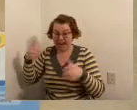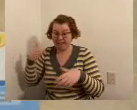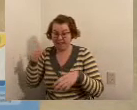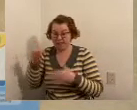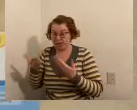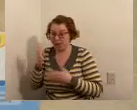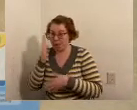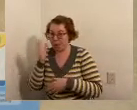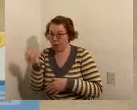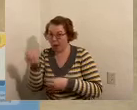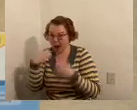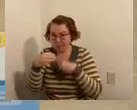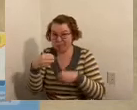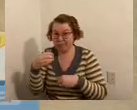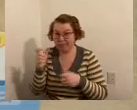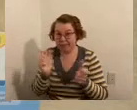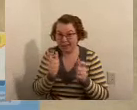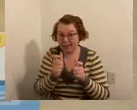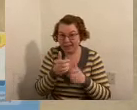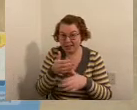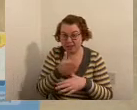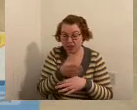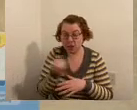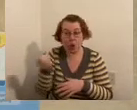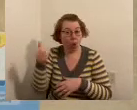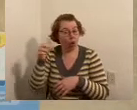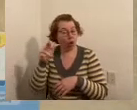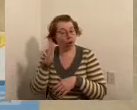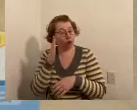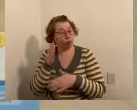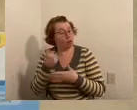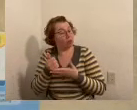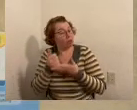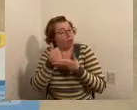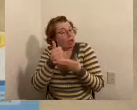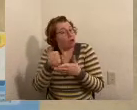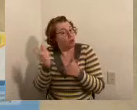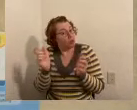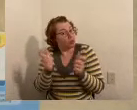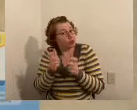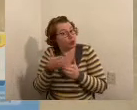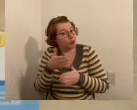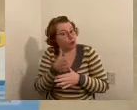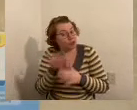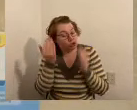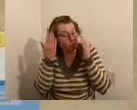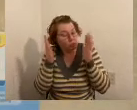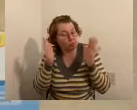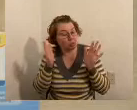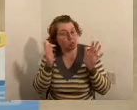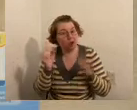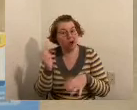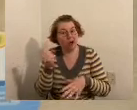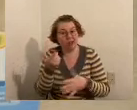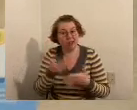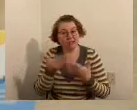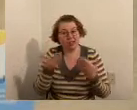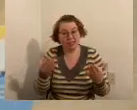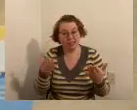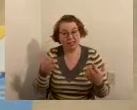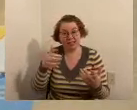maybe eat the smaller fish or that maybe help the smaller fish. All of these